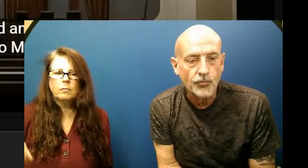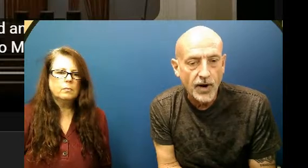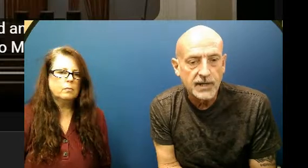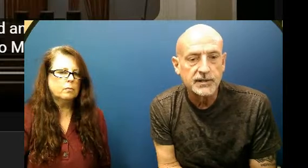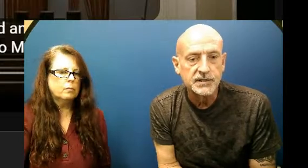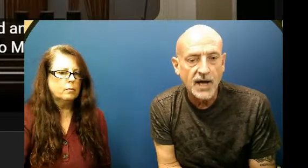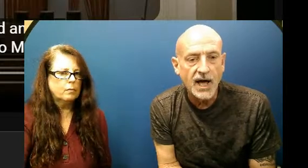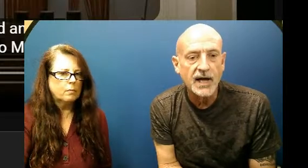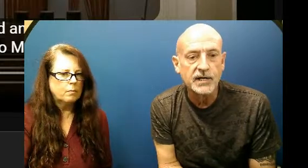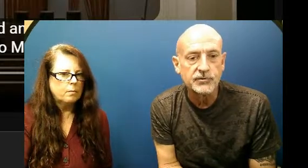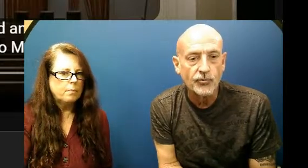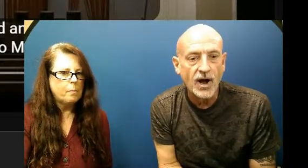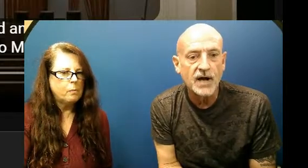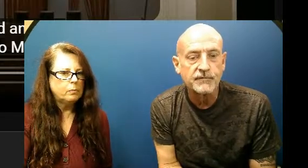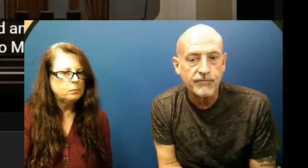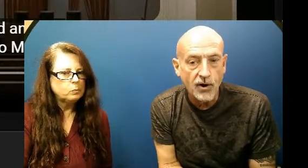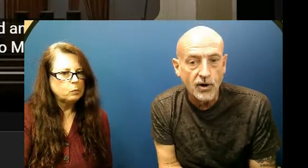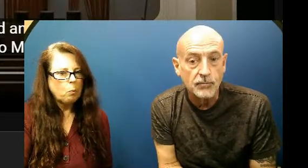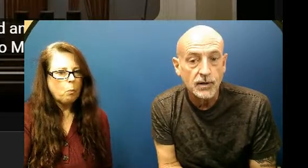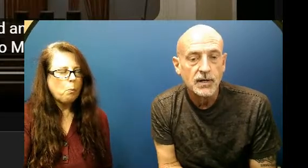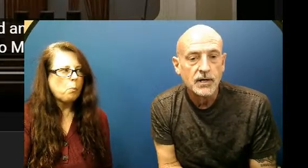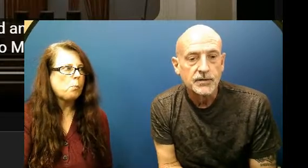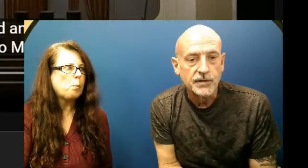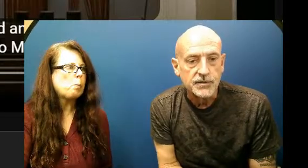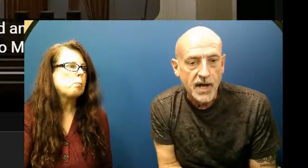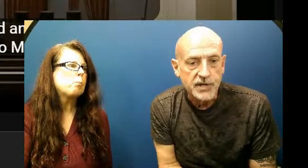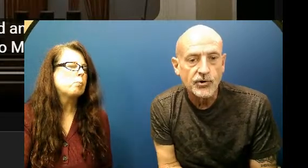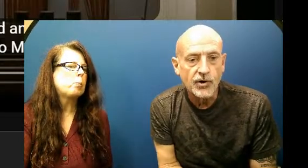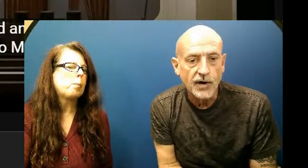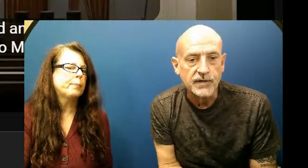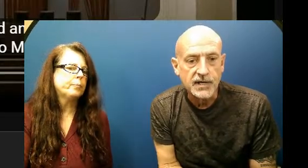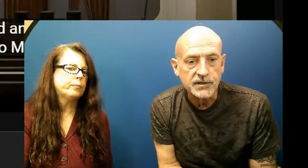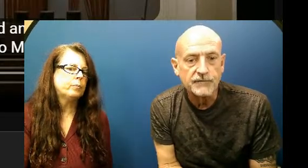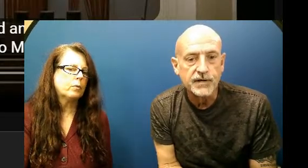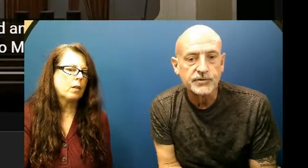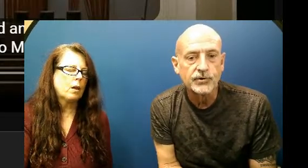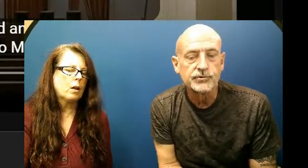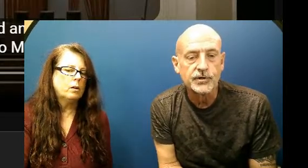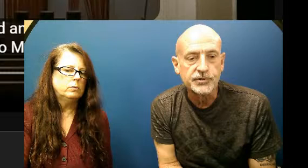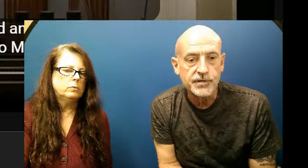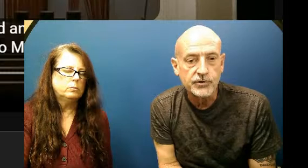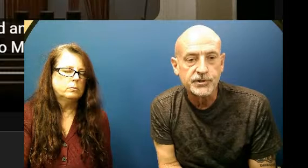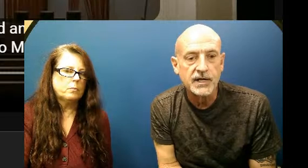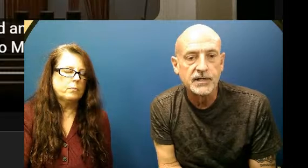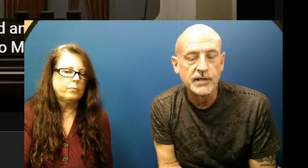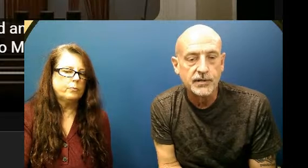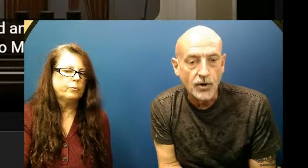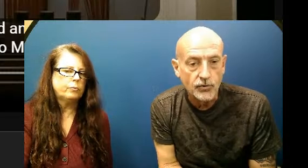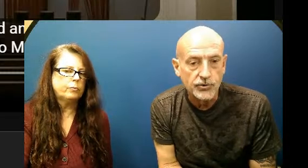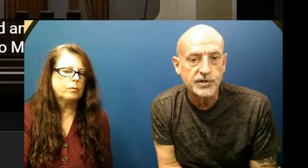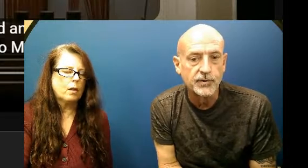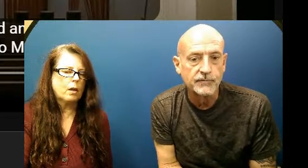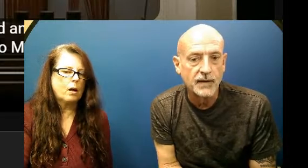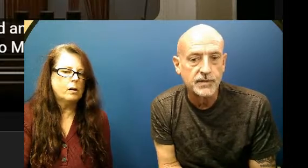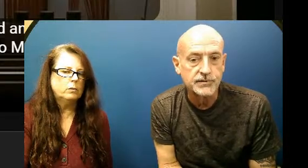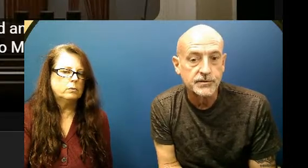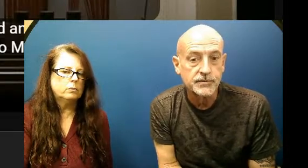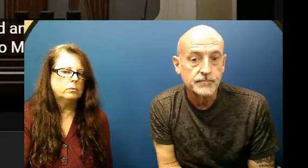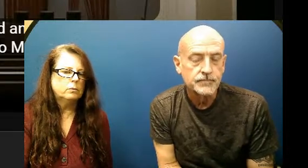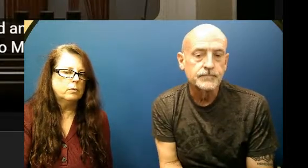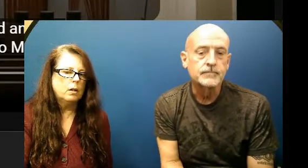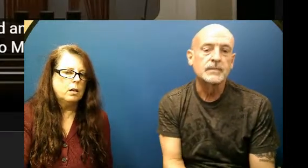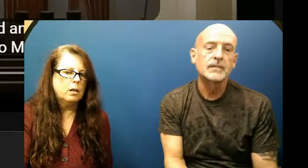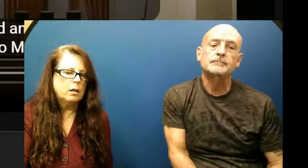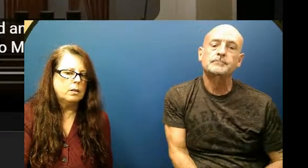are directly tied and derived from the nature of the individuals associated in the ownership of that